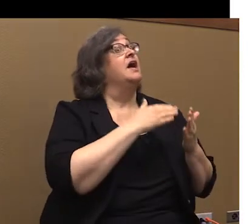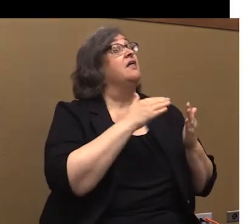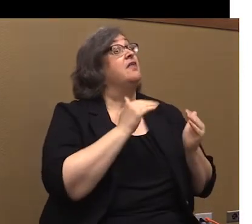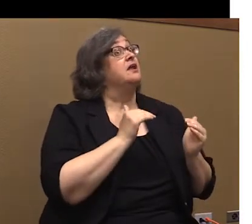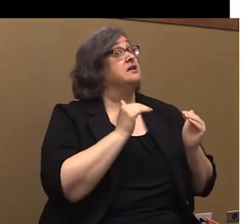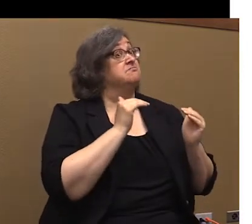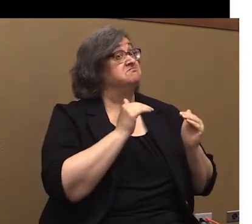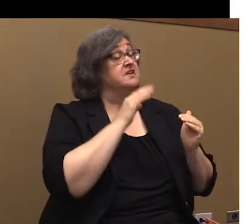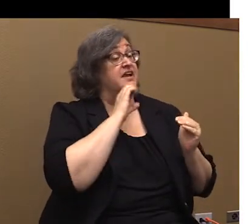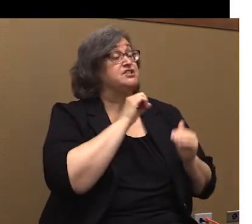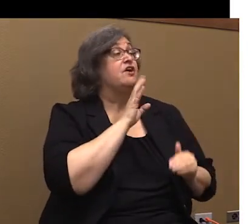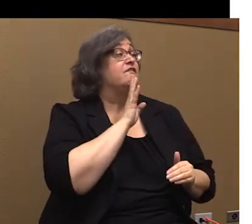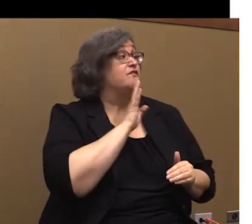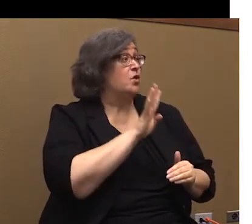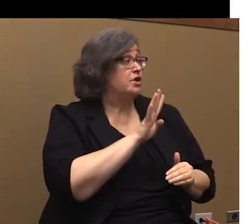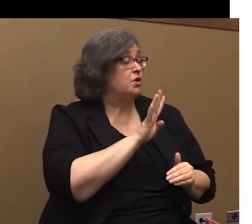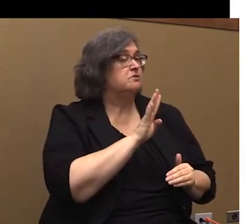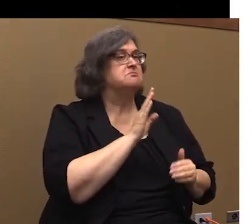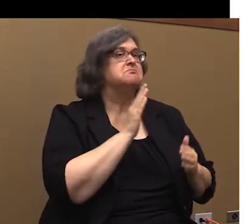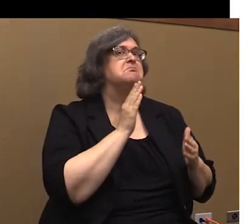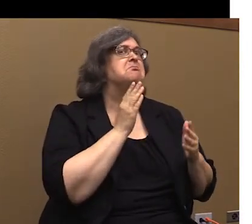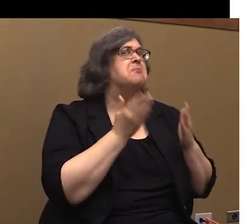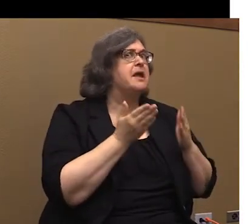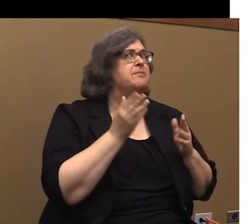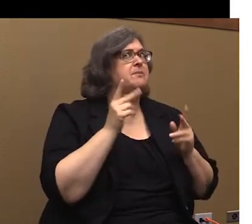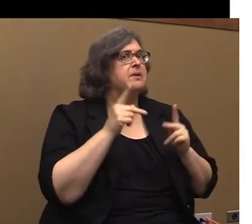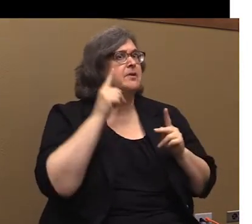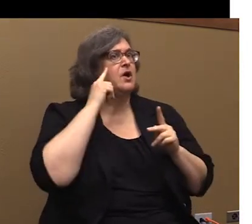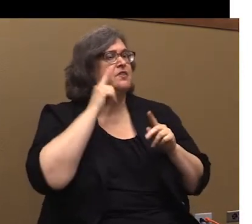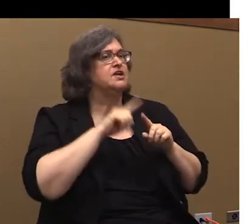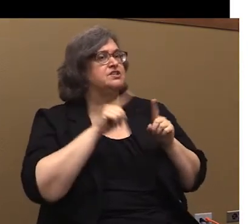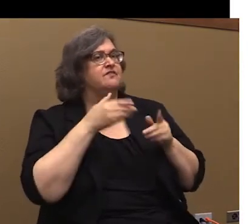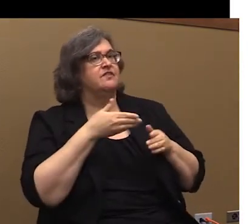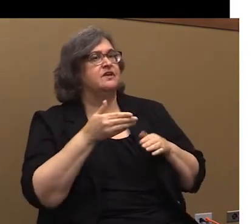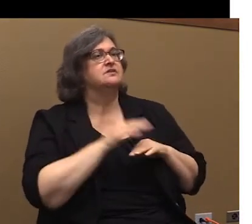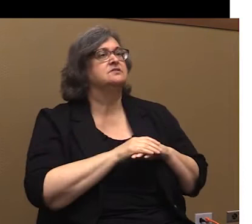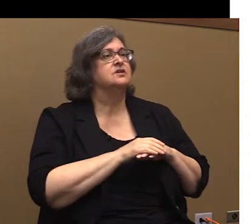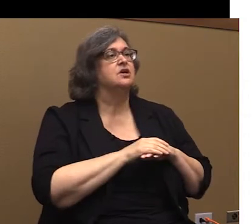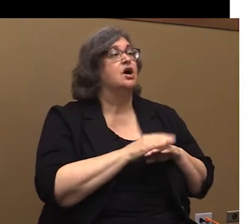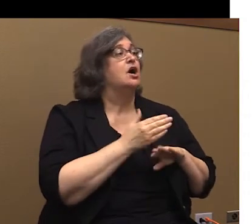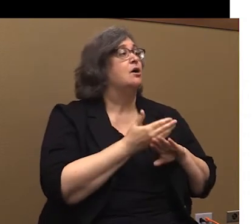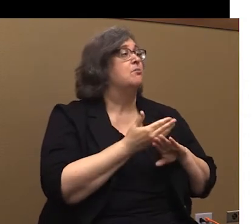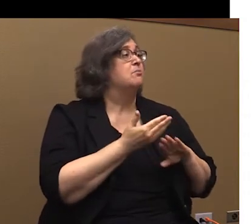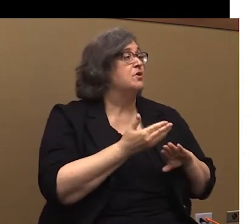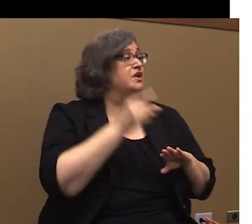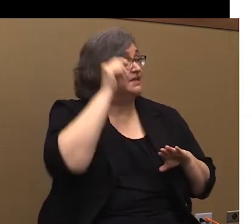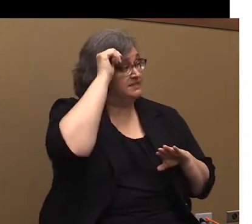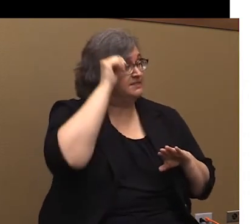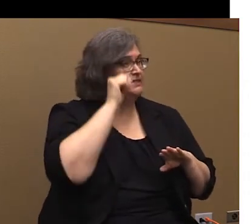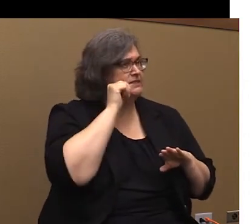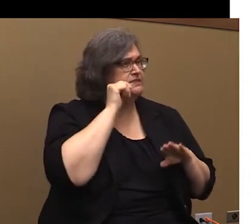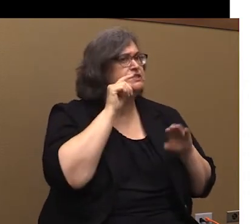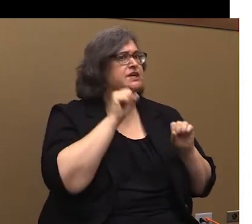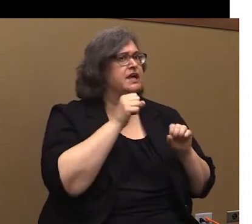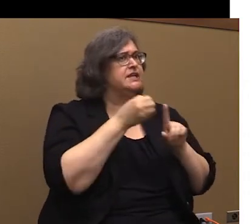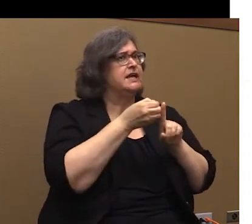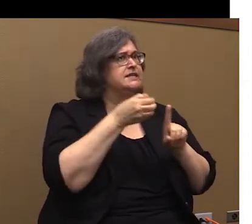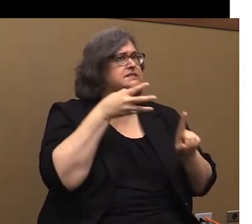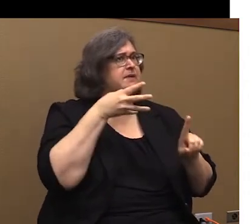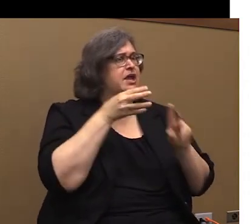And 4-year-olds start to realize maybe people are thinking other things, and